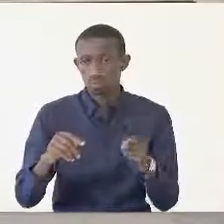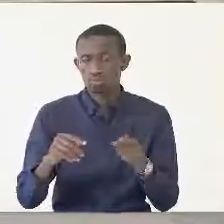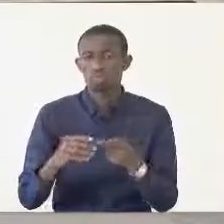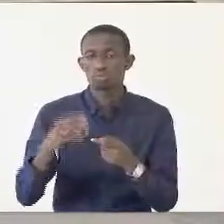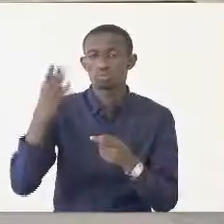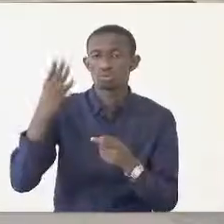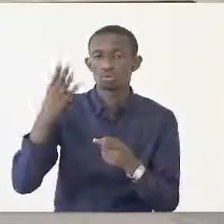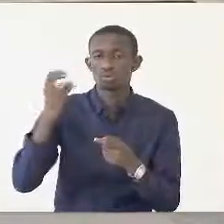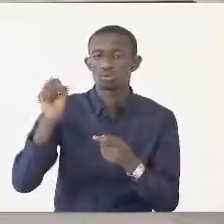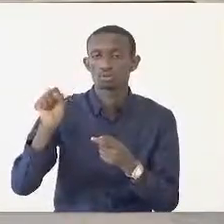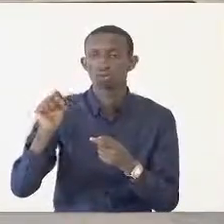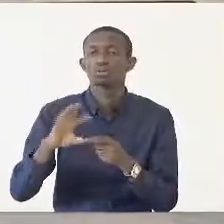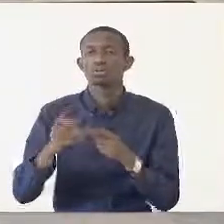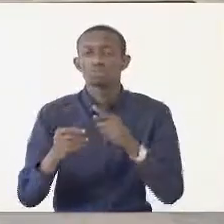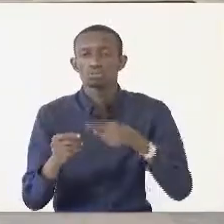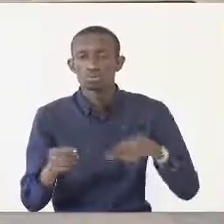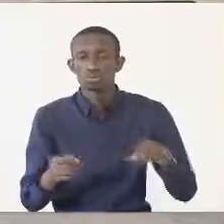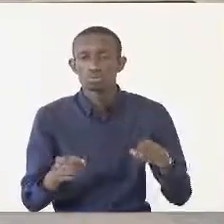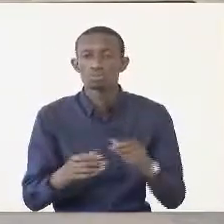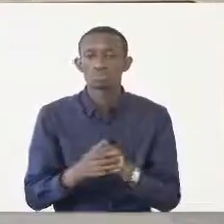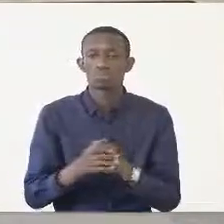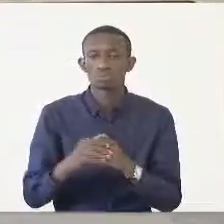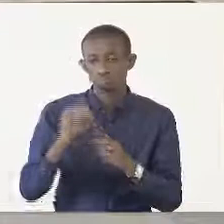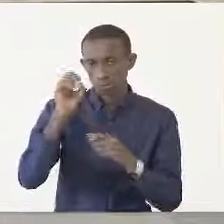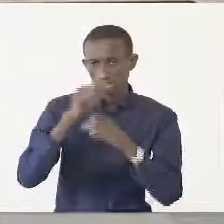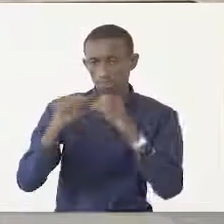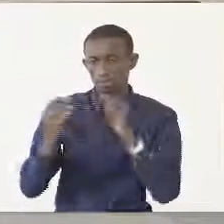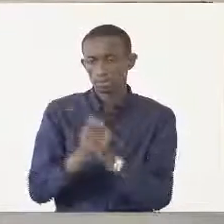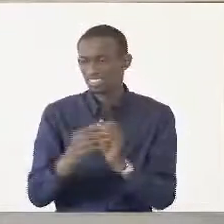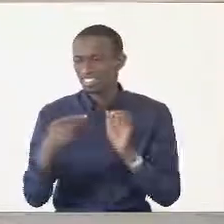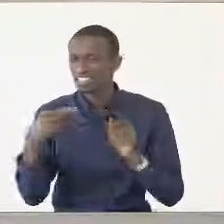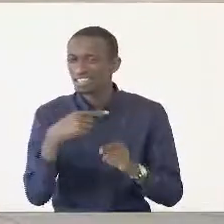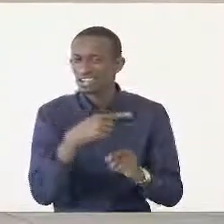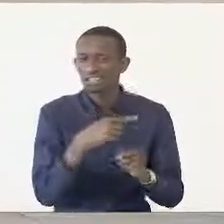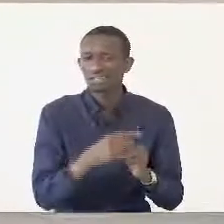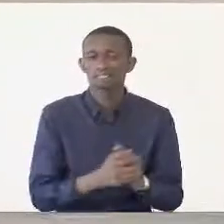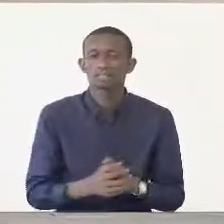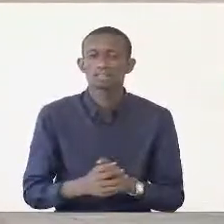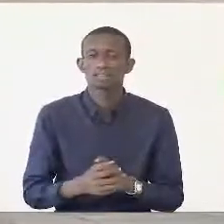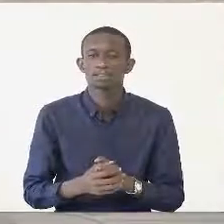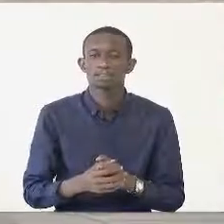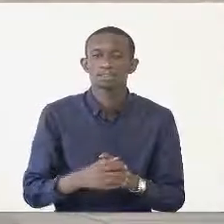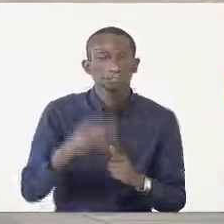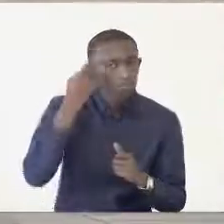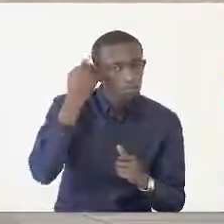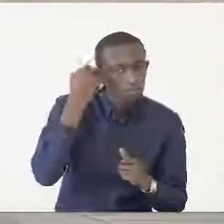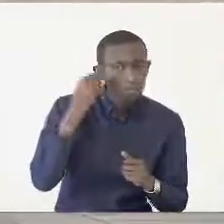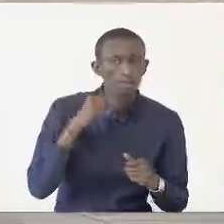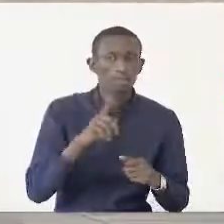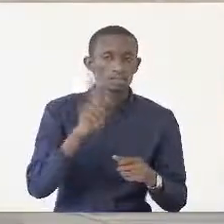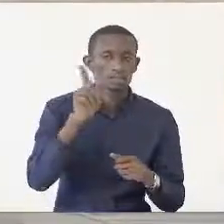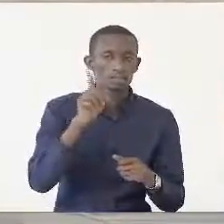the direction of the black. This is the white, and here we have the black